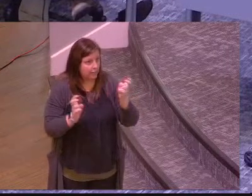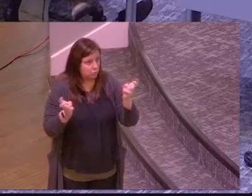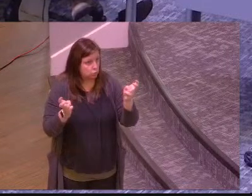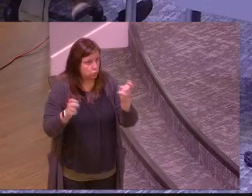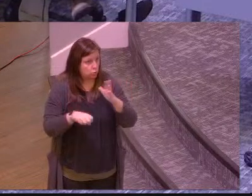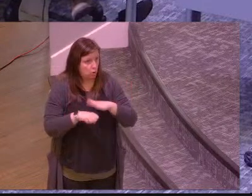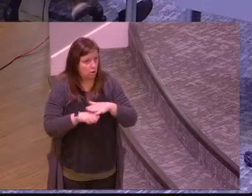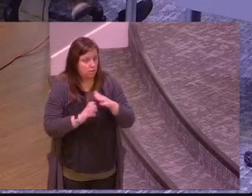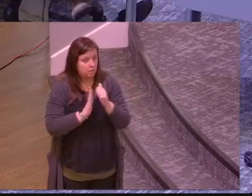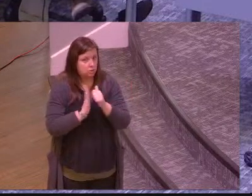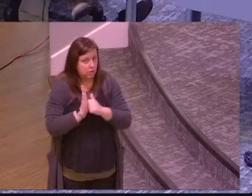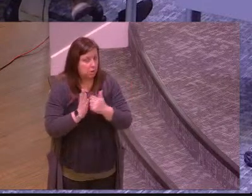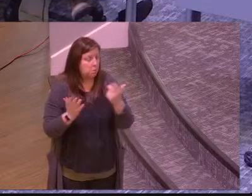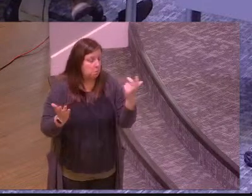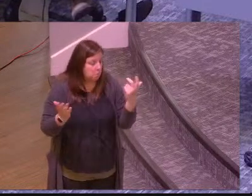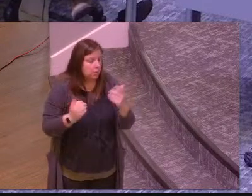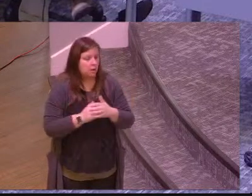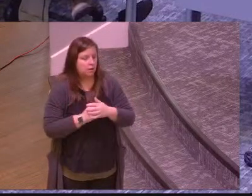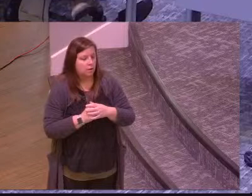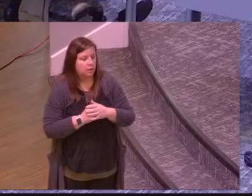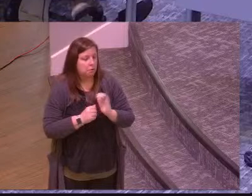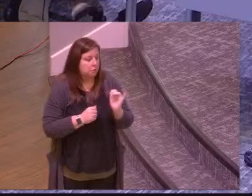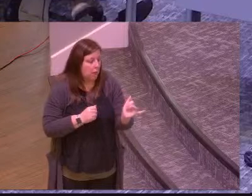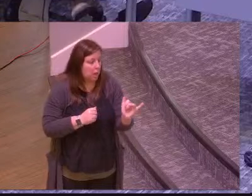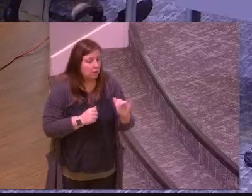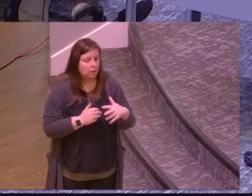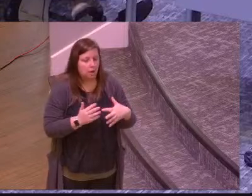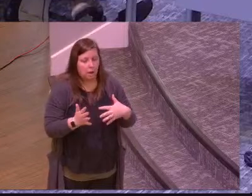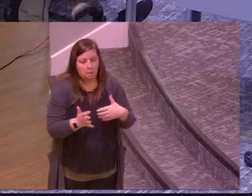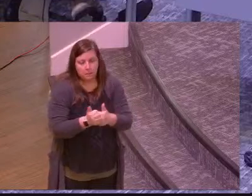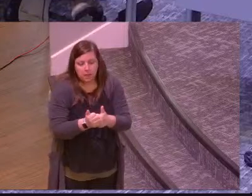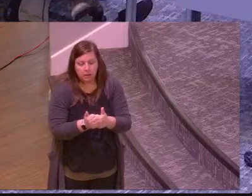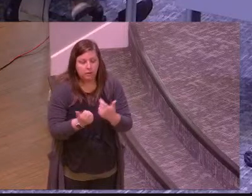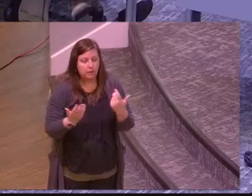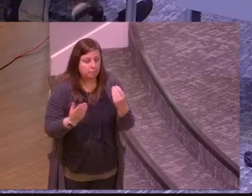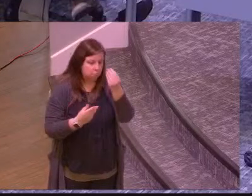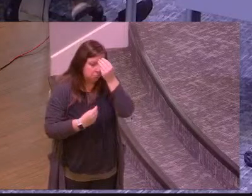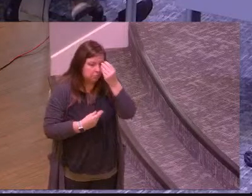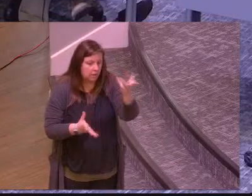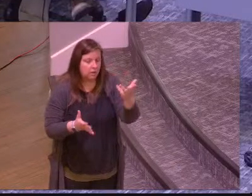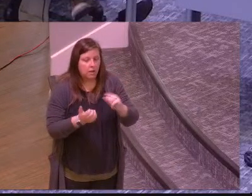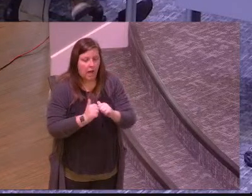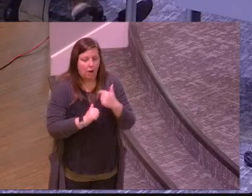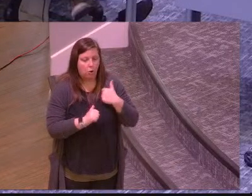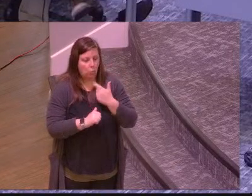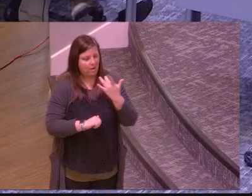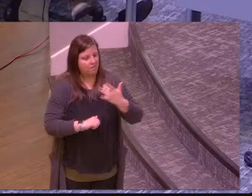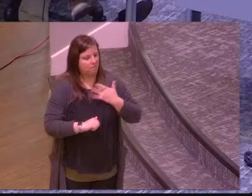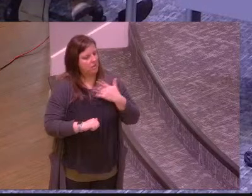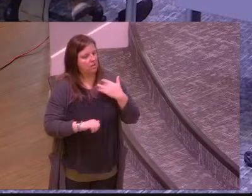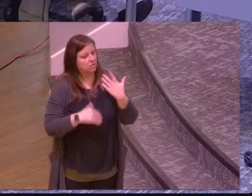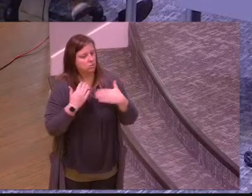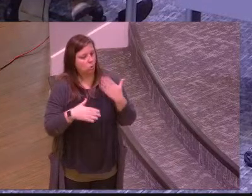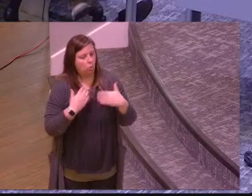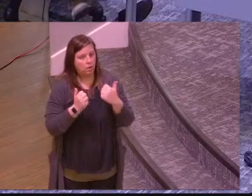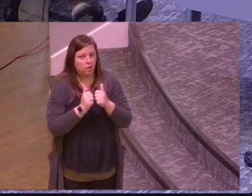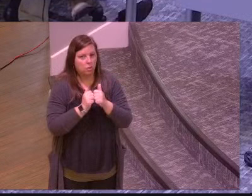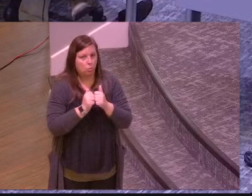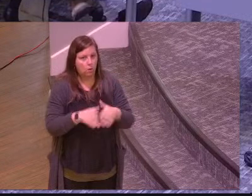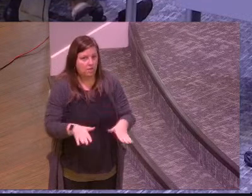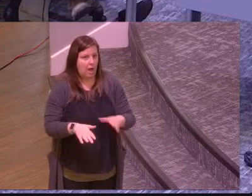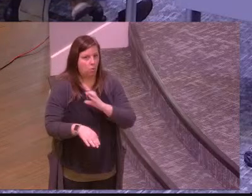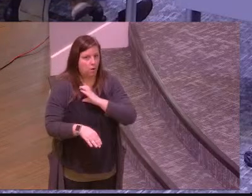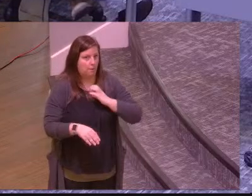almost like, an update of how we feel we're doing without the committees. What do we think,